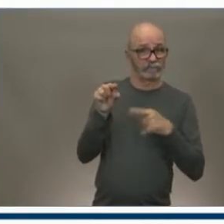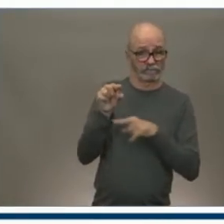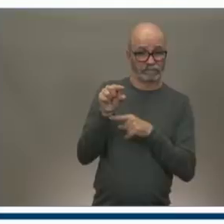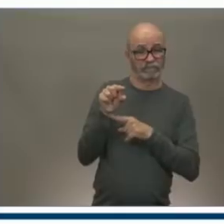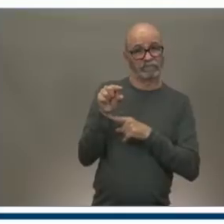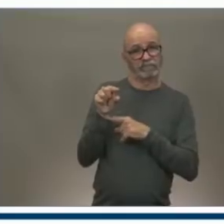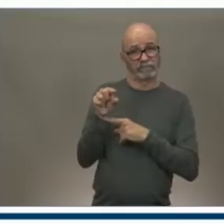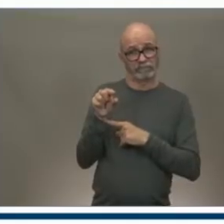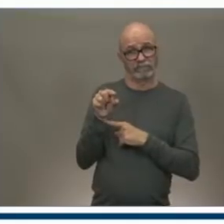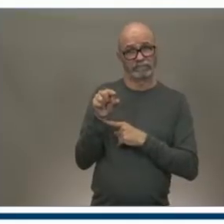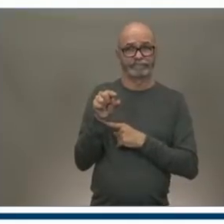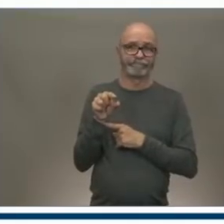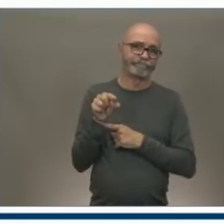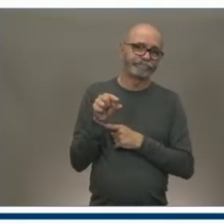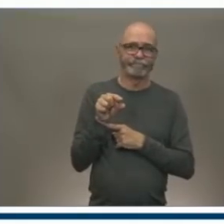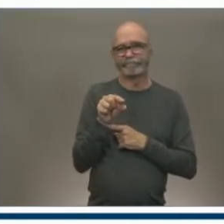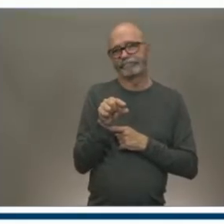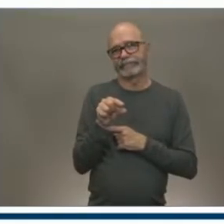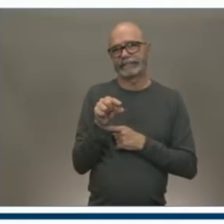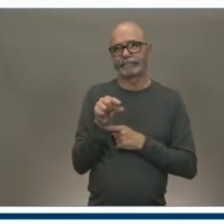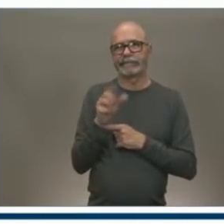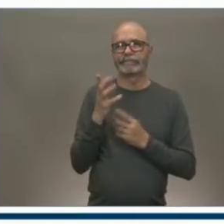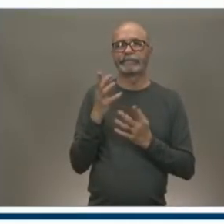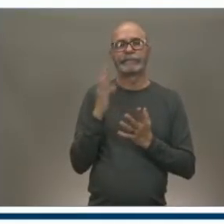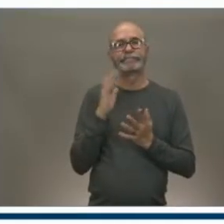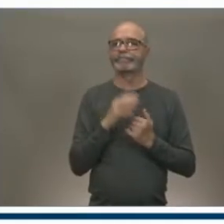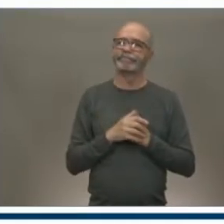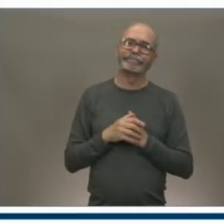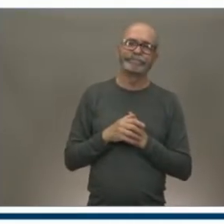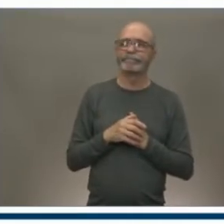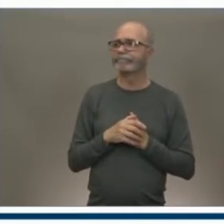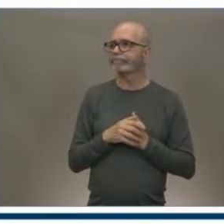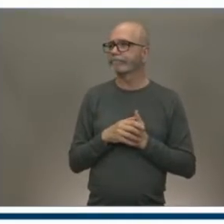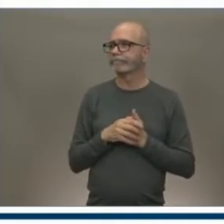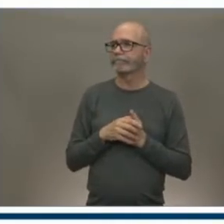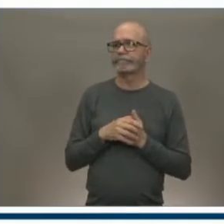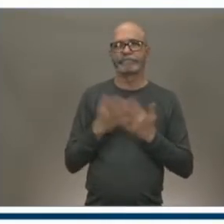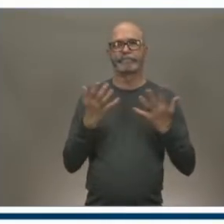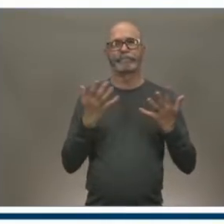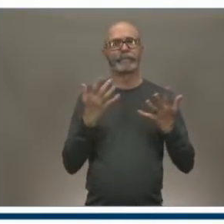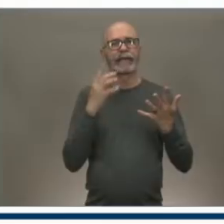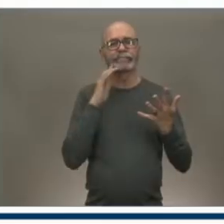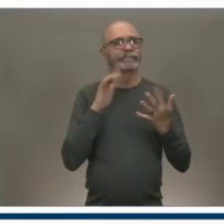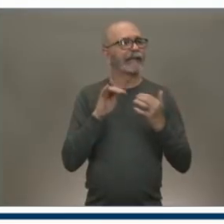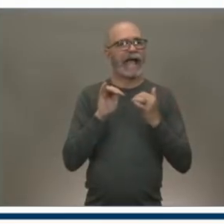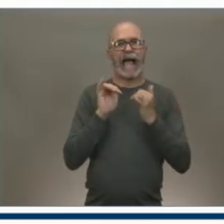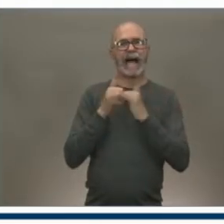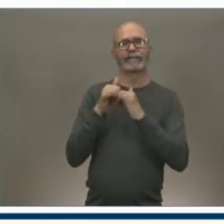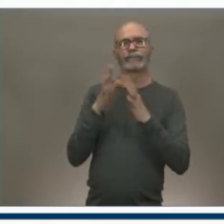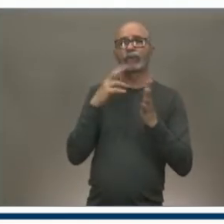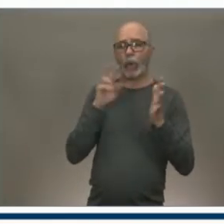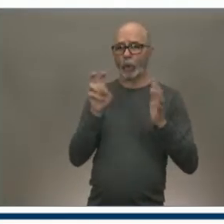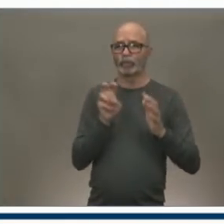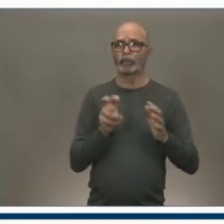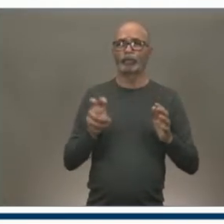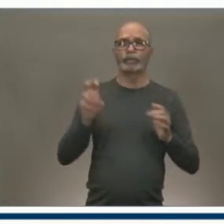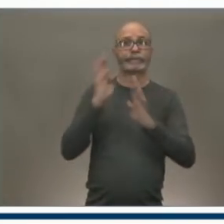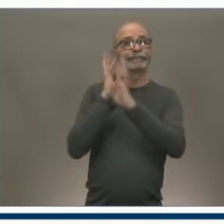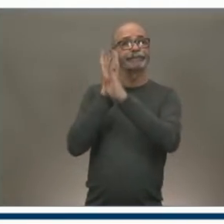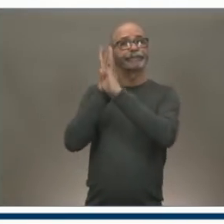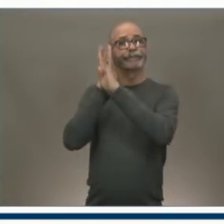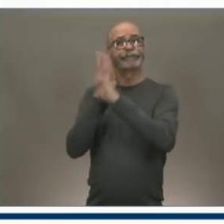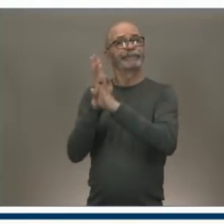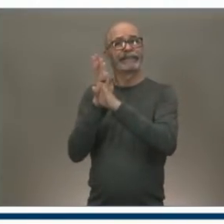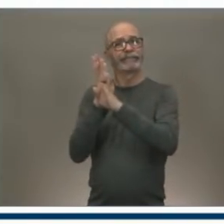expectations on the recovery of the overall tourism industry, not specific to the ferry. Can you